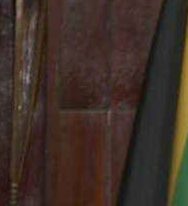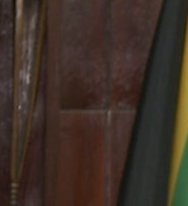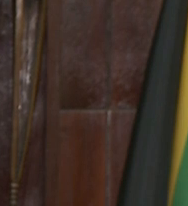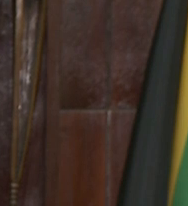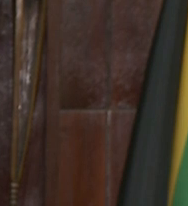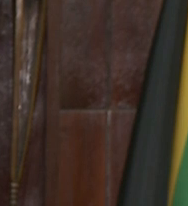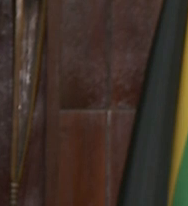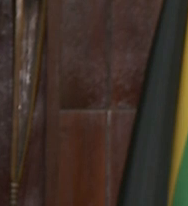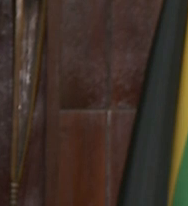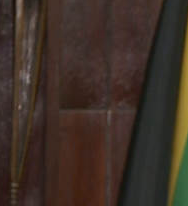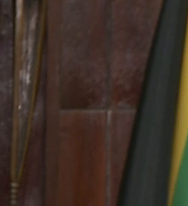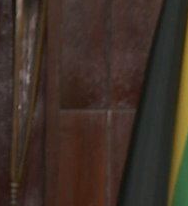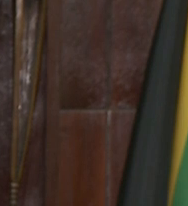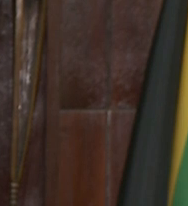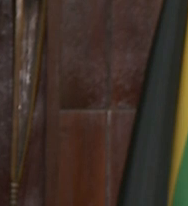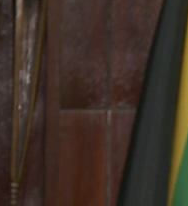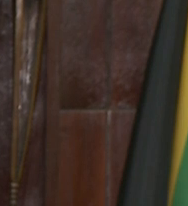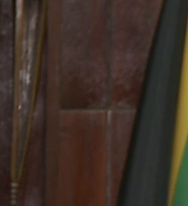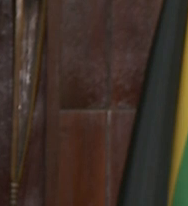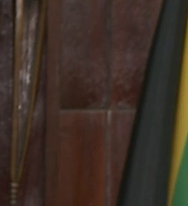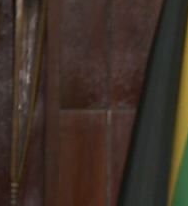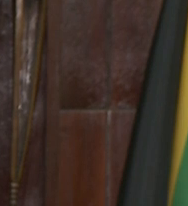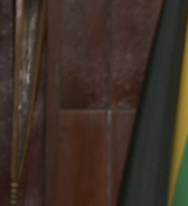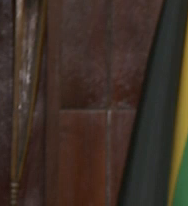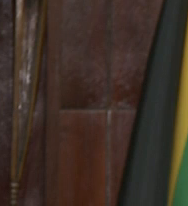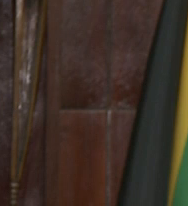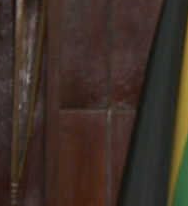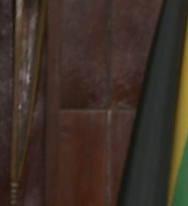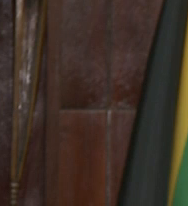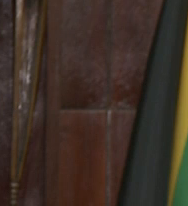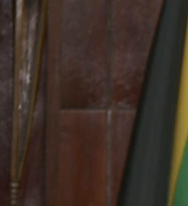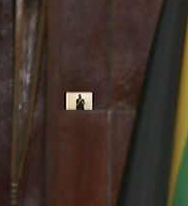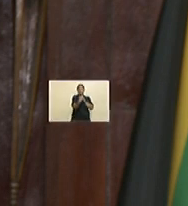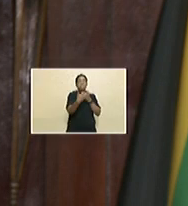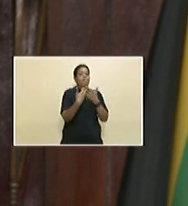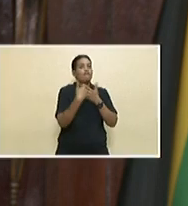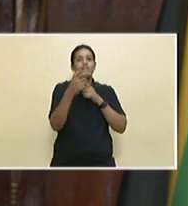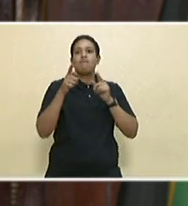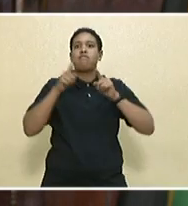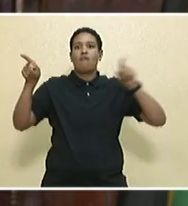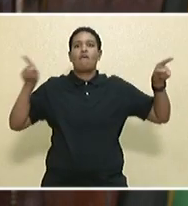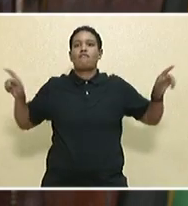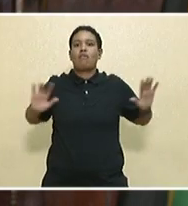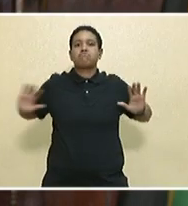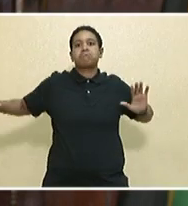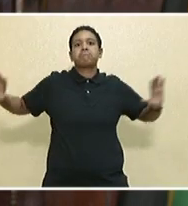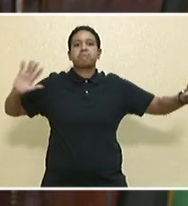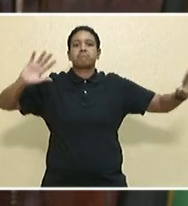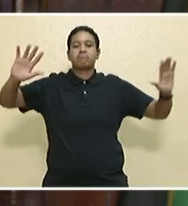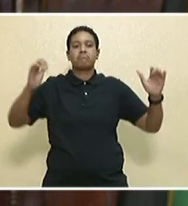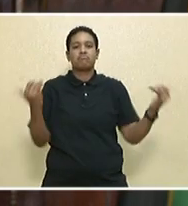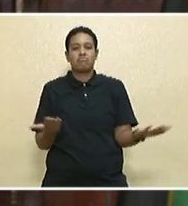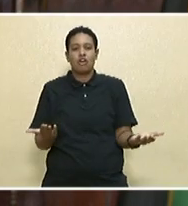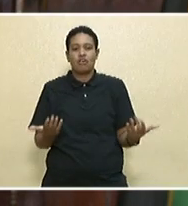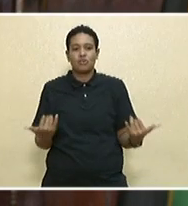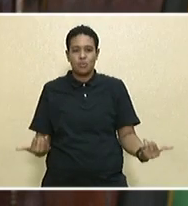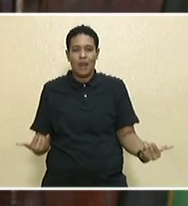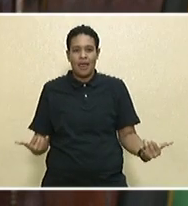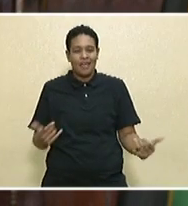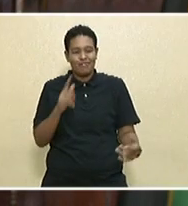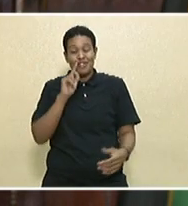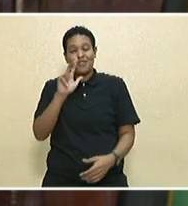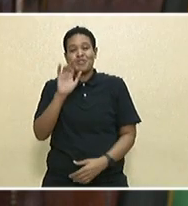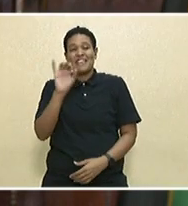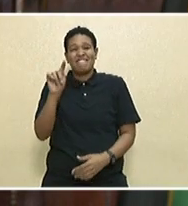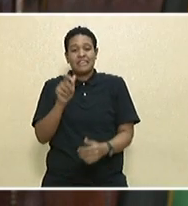everyone is more than 3 feet apart, which is good. So as we had promised last week